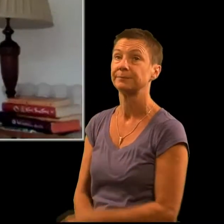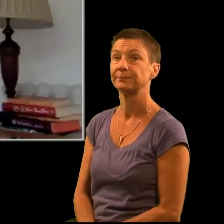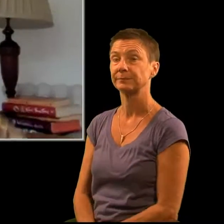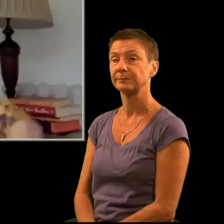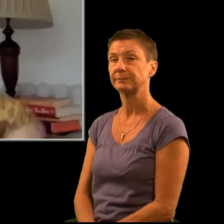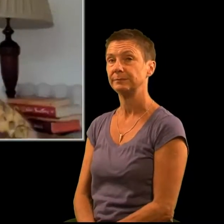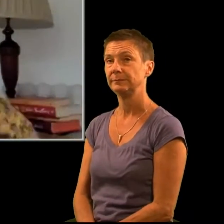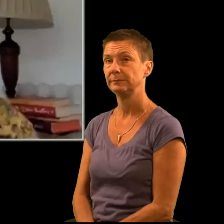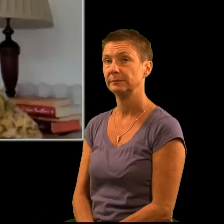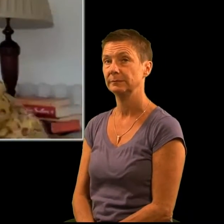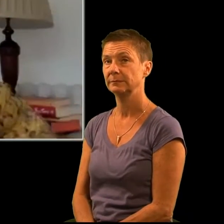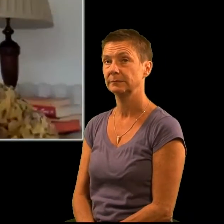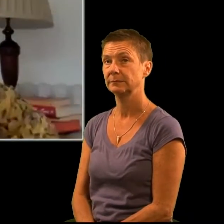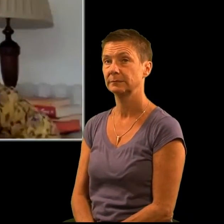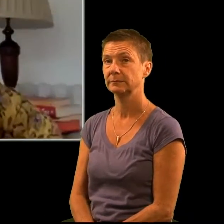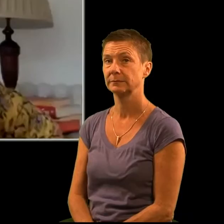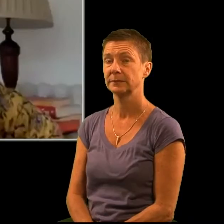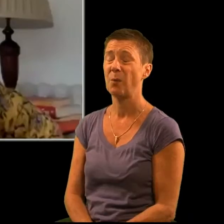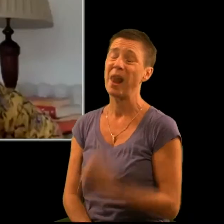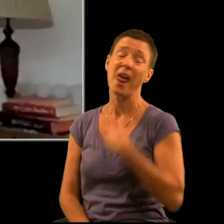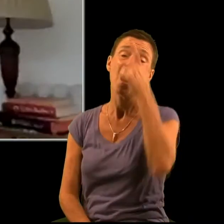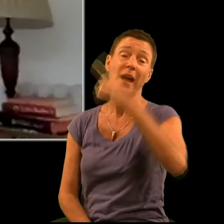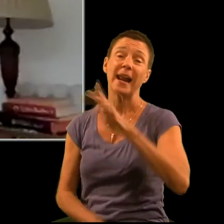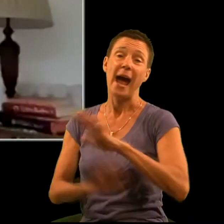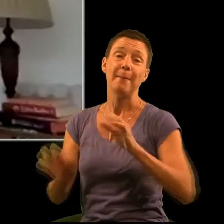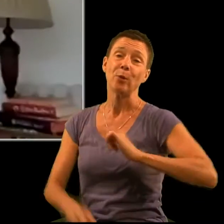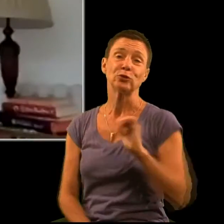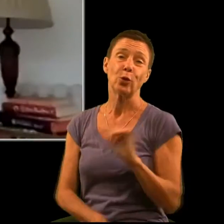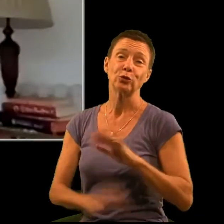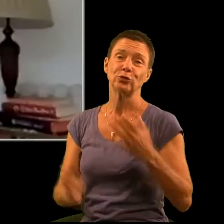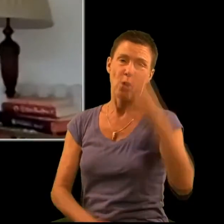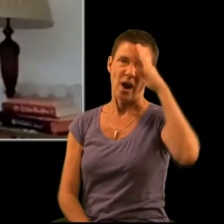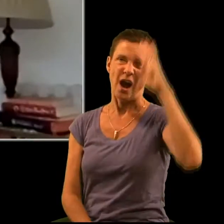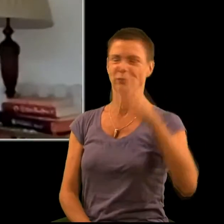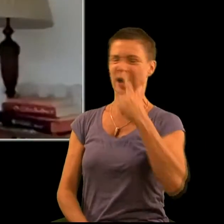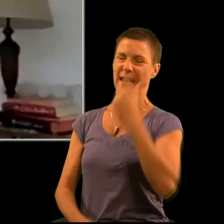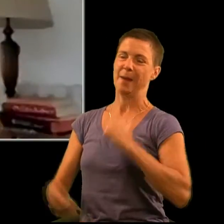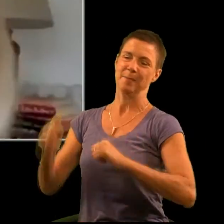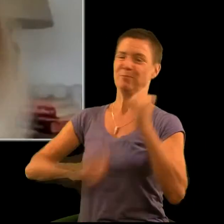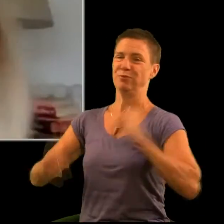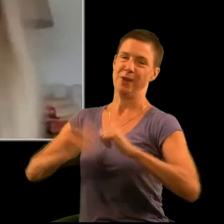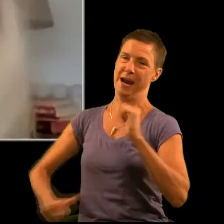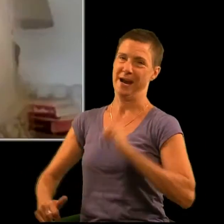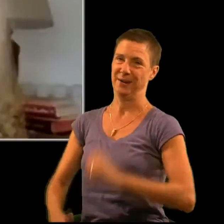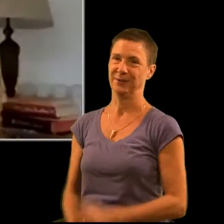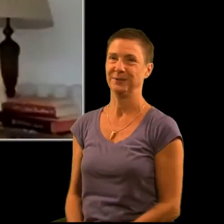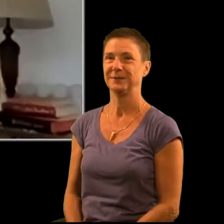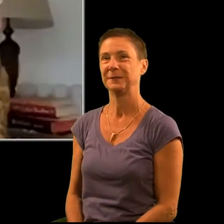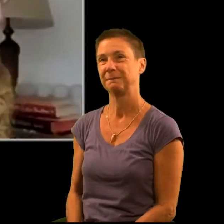Well, luckily I'm neither Scottish nor Irish, so I can be just as proud as I like.